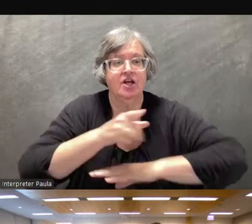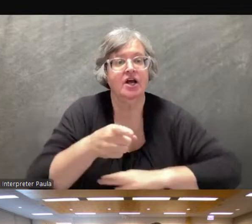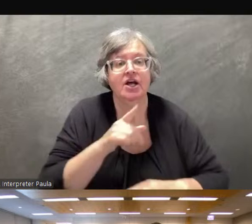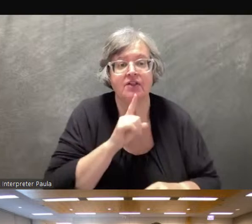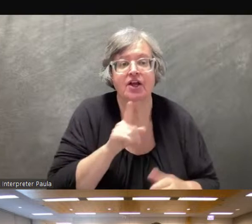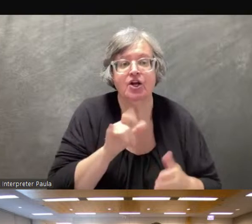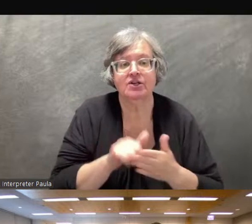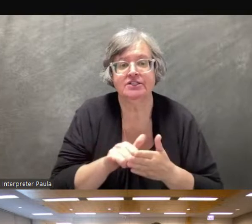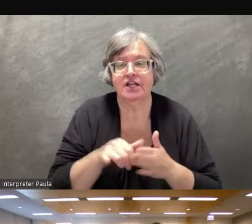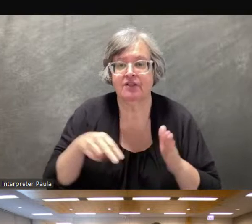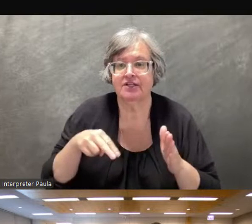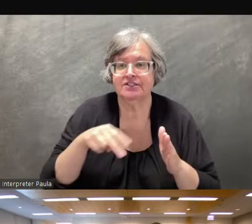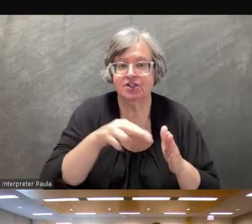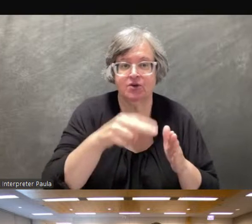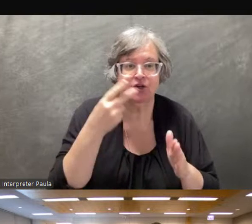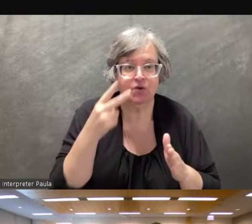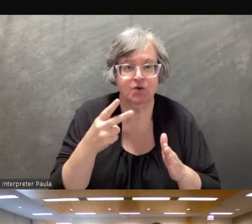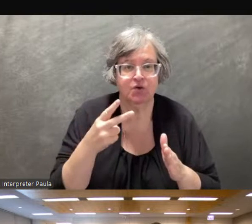that station. You can see the concrete